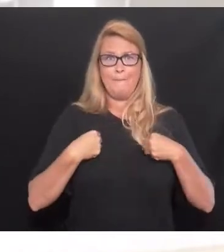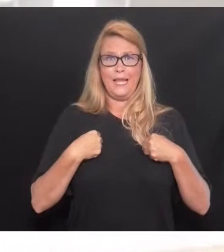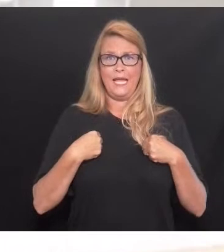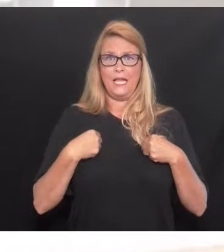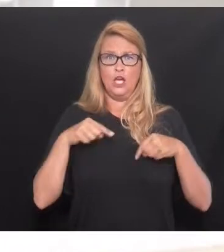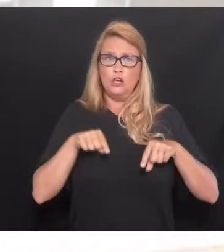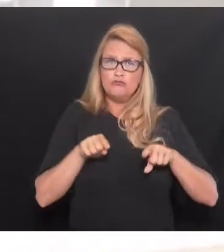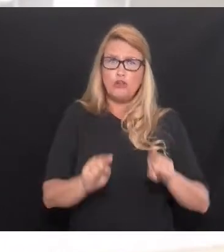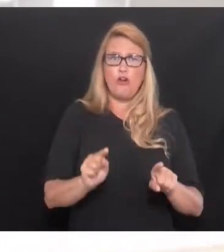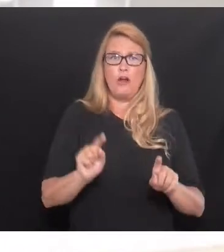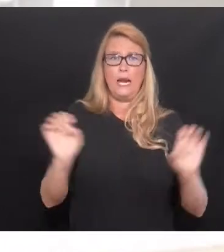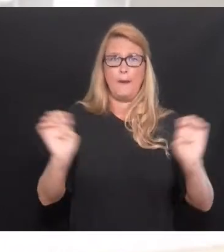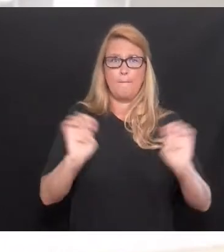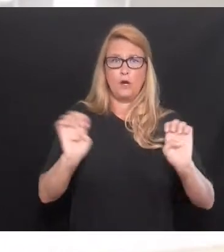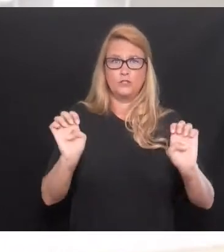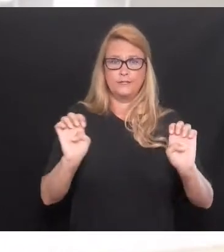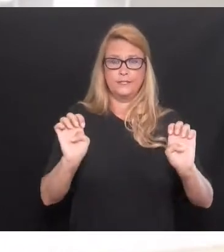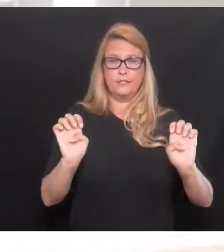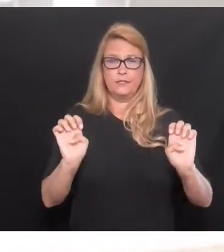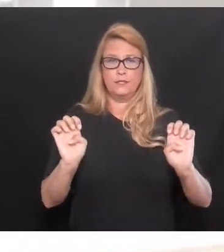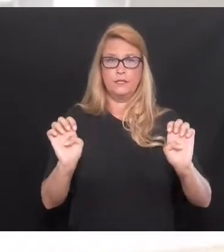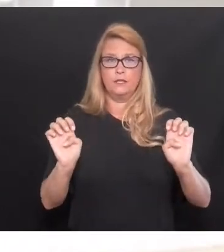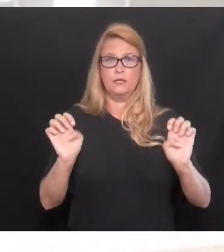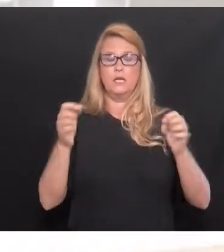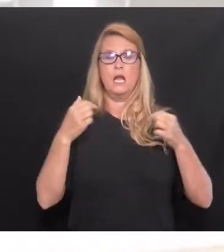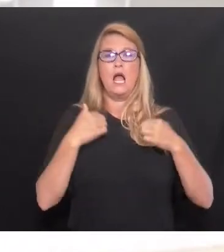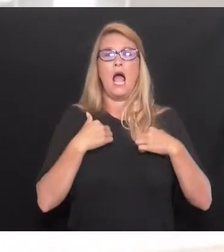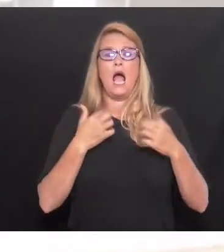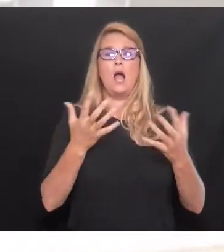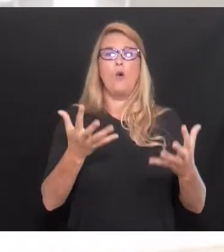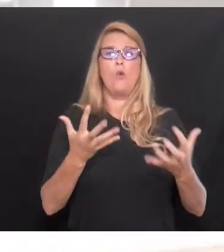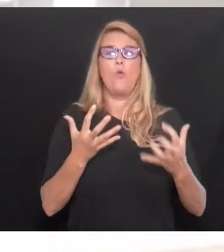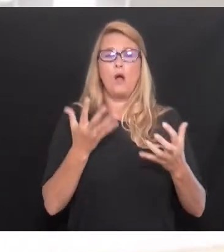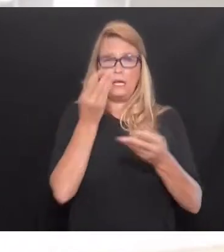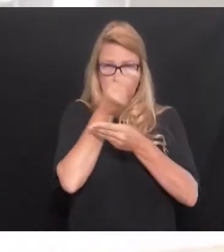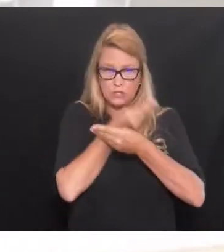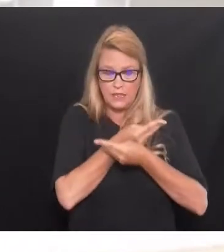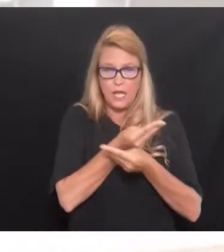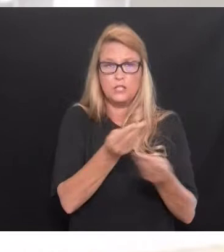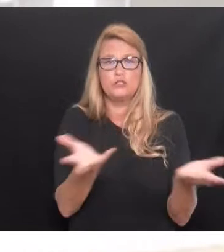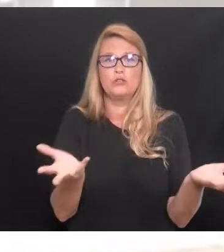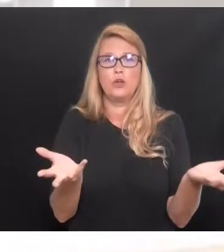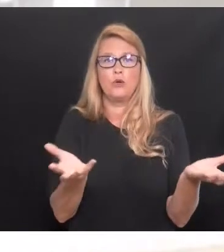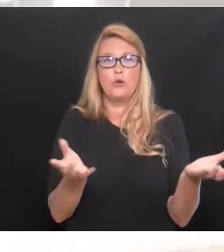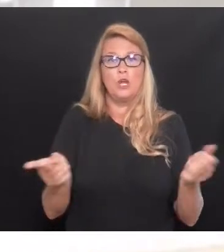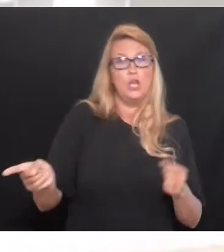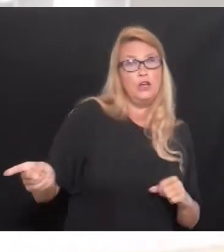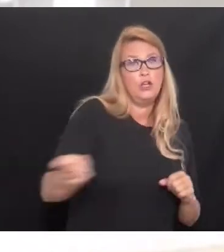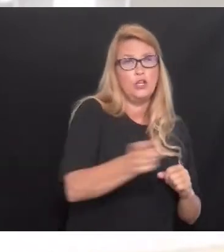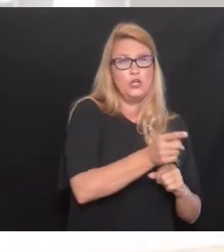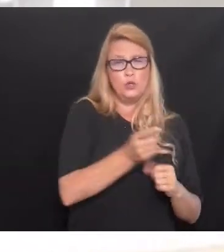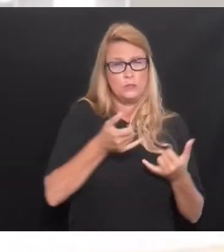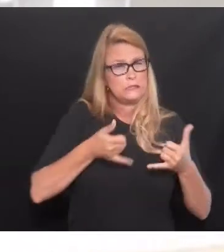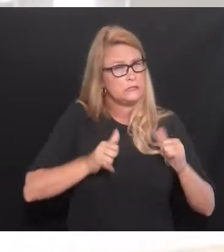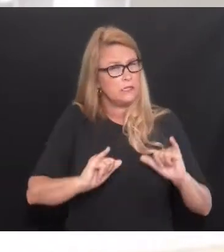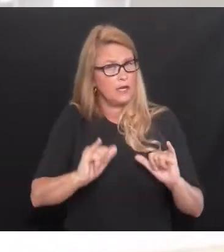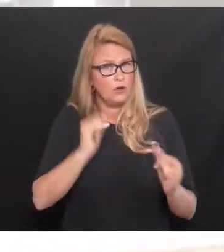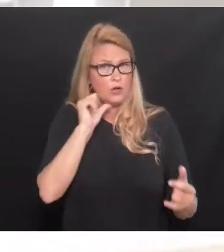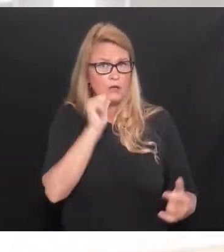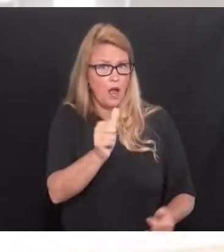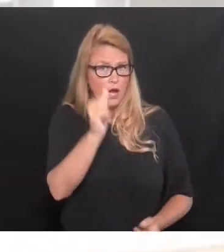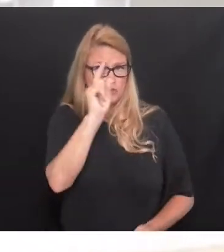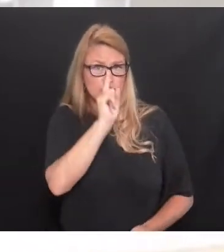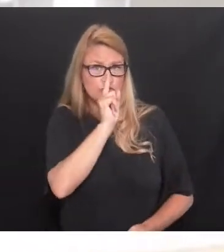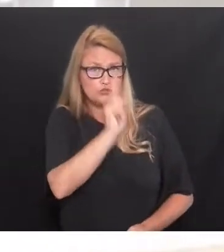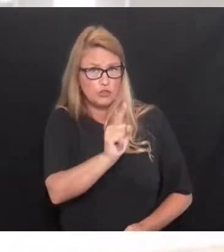a response. I'm trying to reinforce to all of you, if you are still hesitant and you